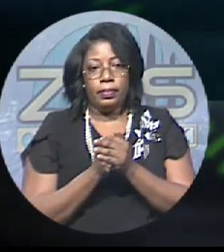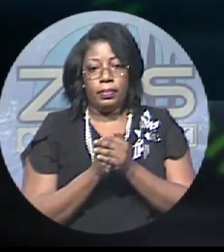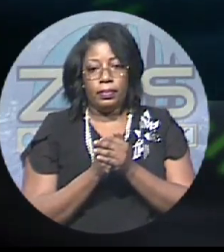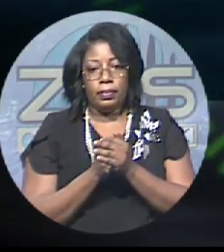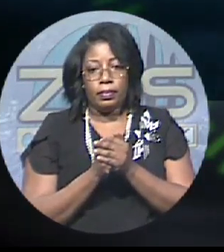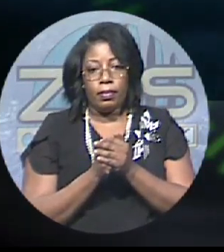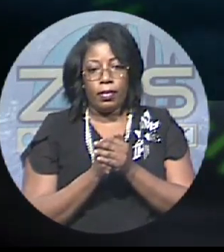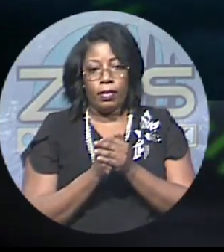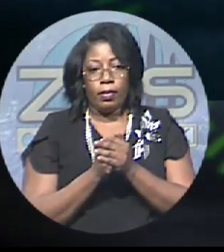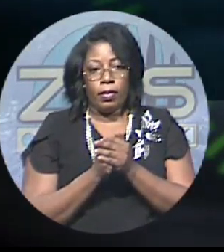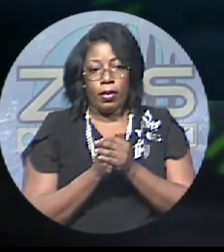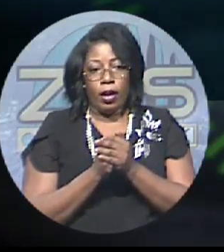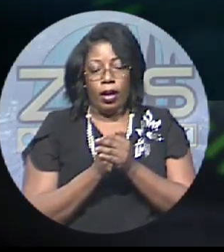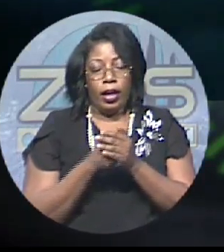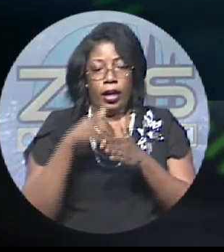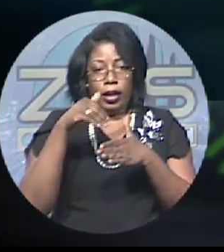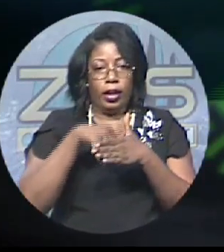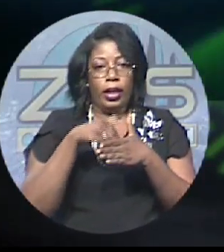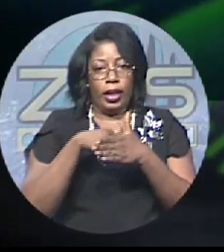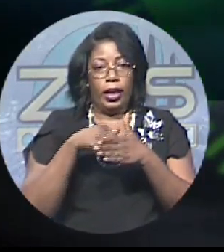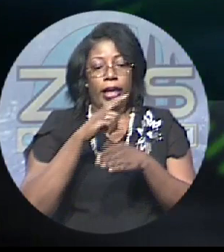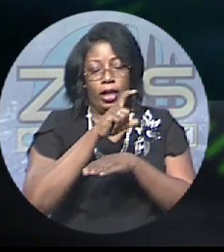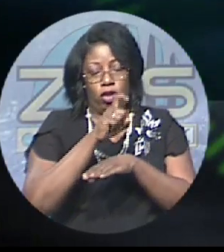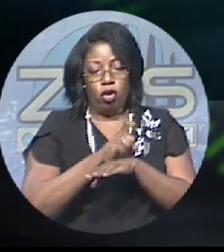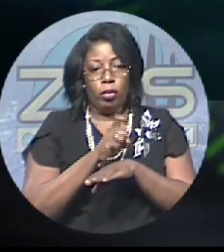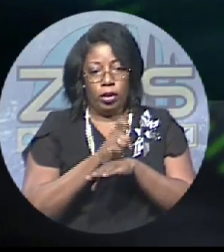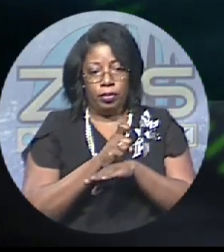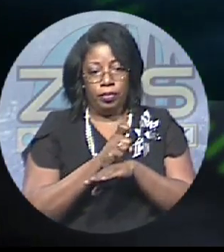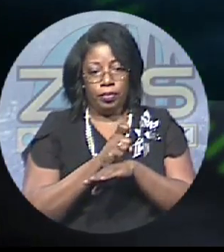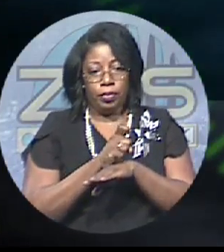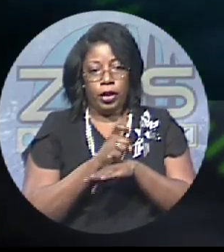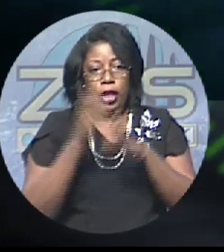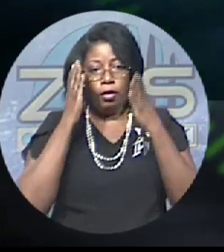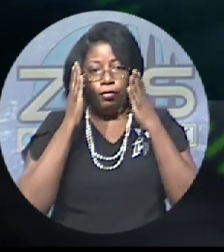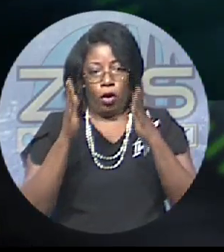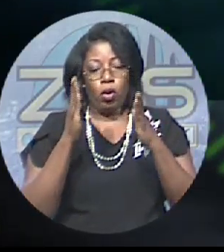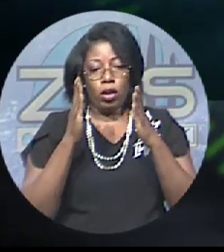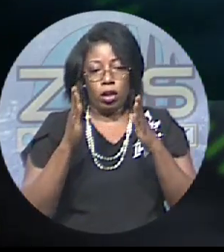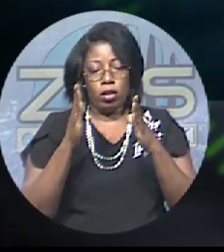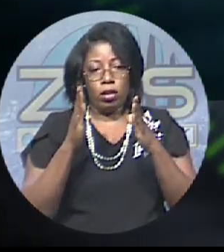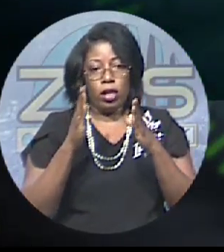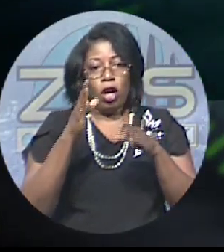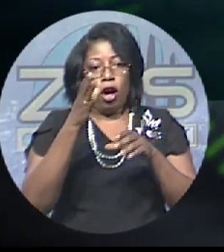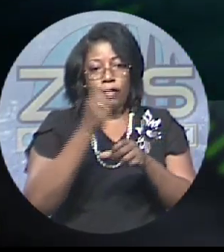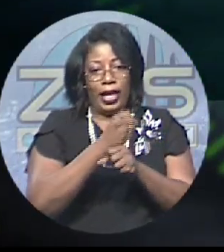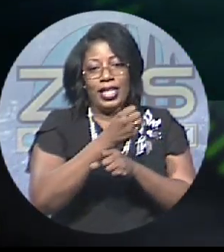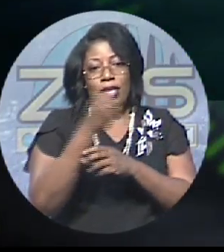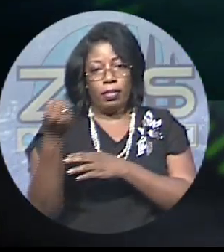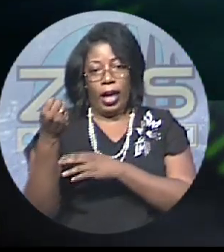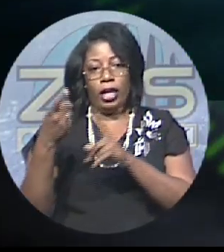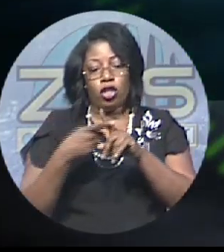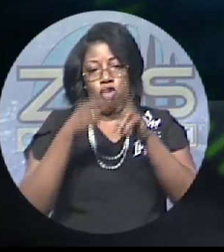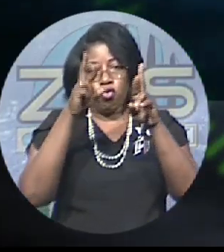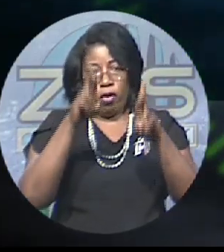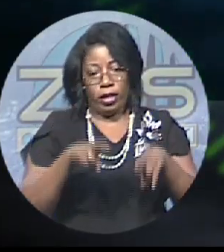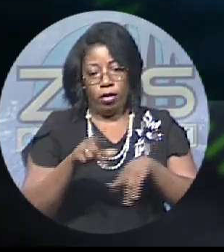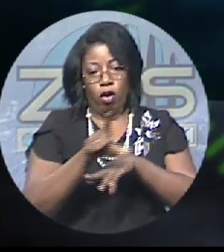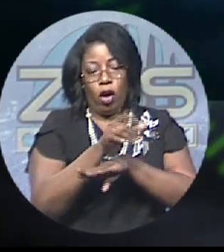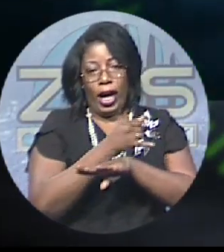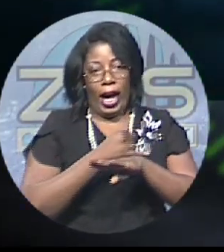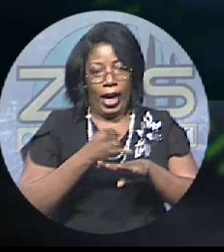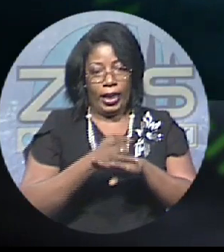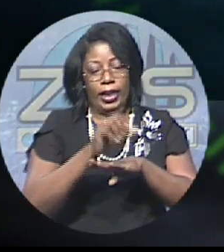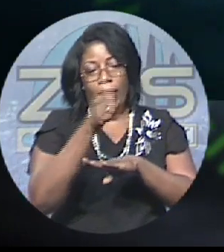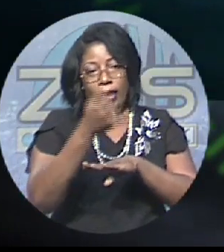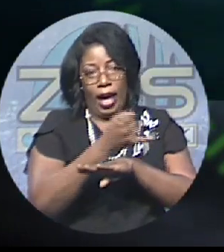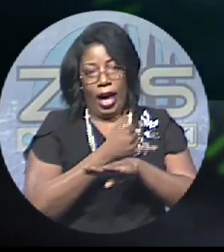In Staniel Key, Baratari, and Black Point, Exuma, the focus appears to be getting supplies to the residents of Long Island and